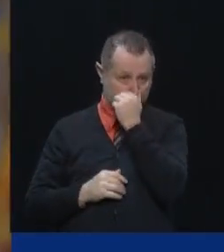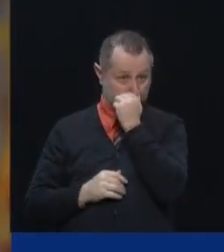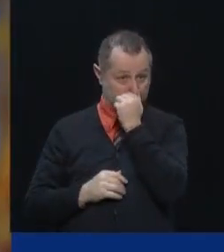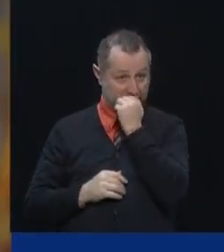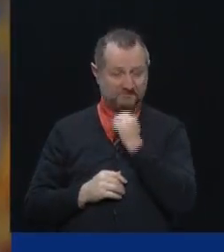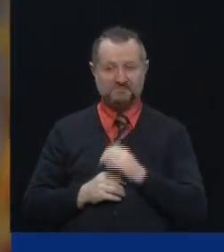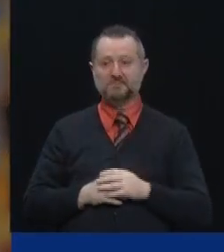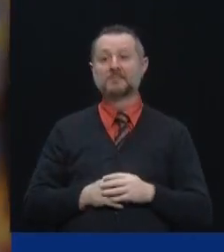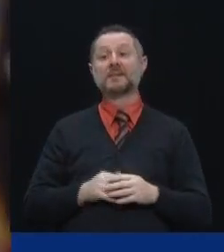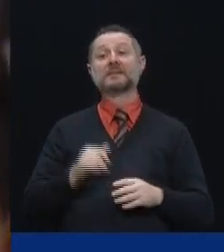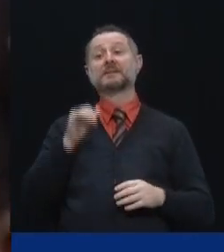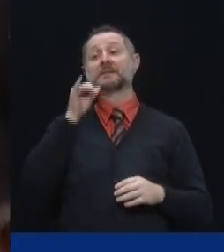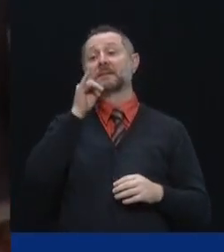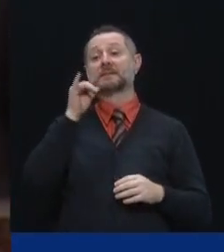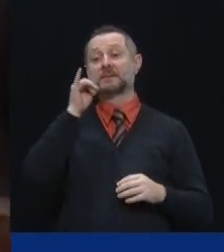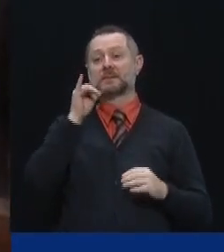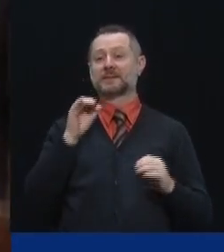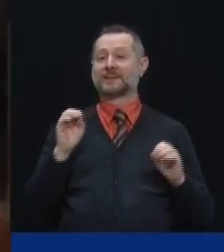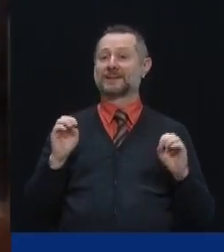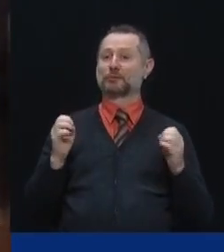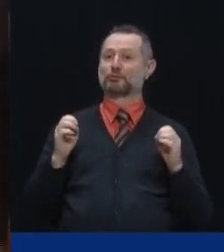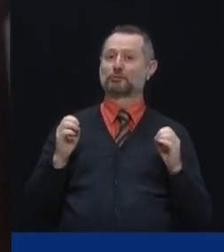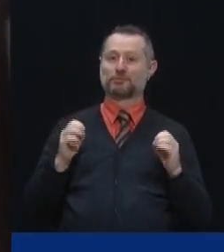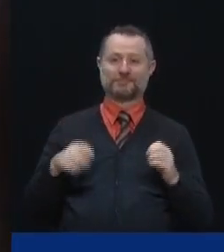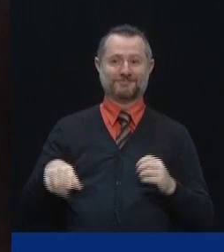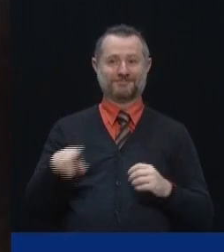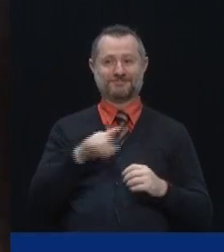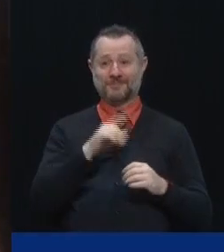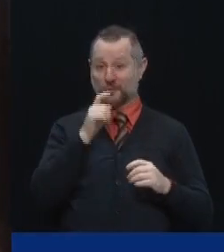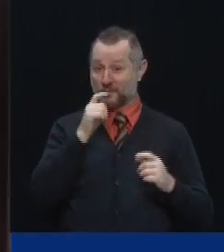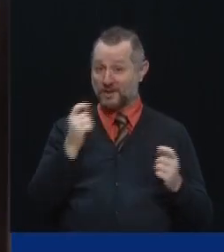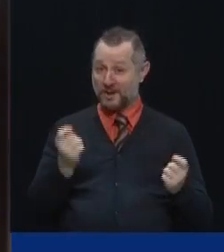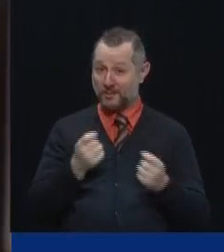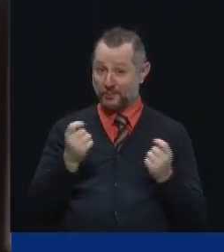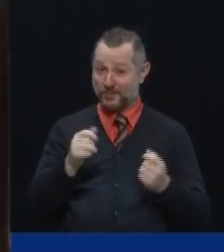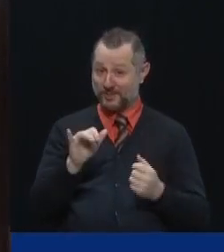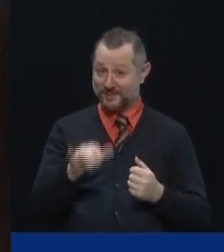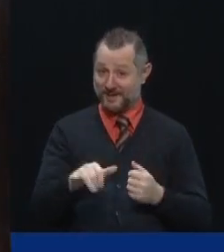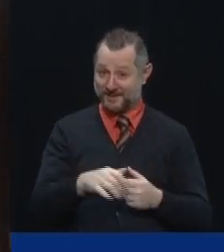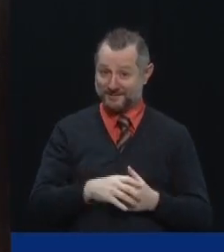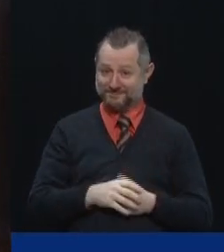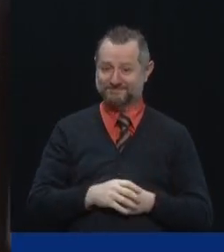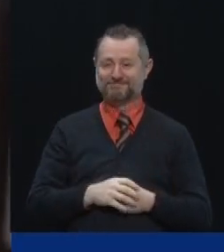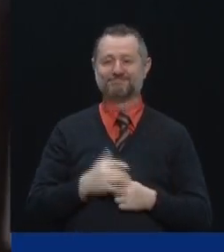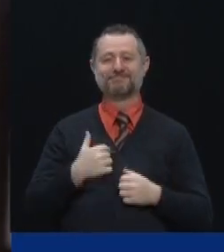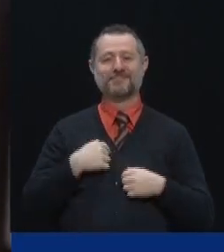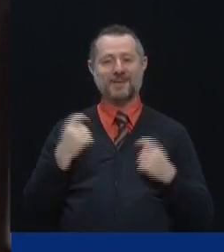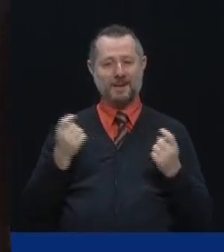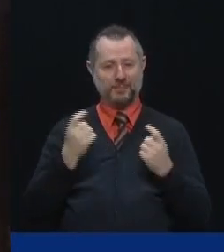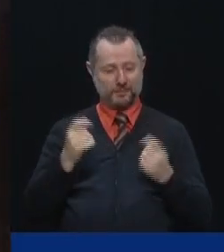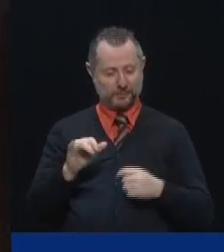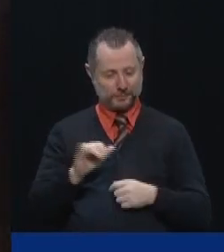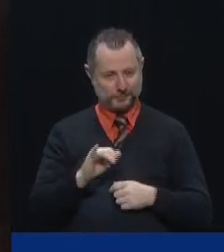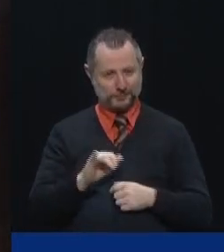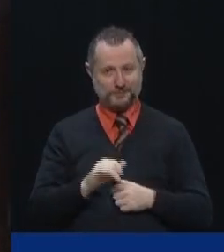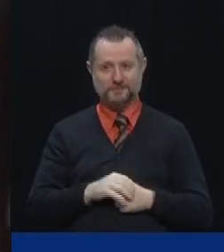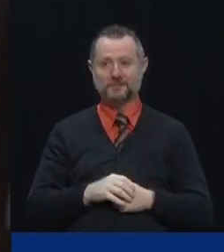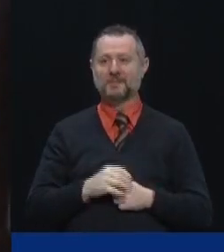Yesterday was Easter for those who celebrated. I celebrated Easter yesterday. I'm a